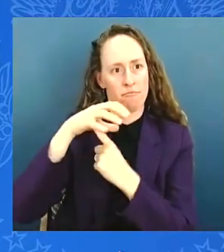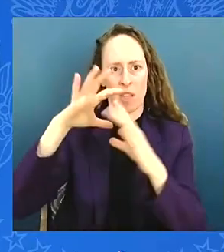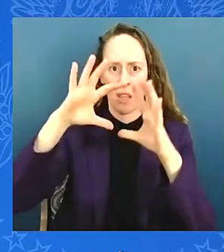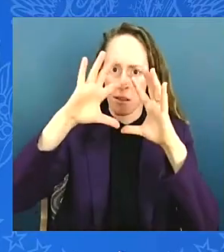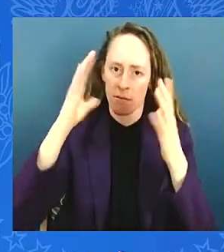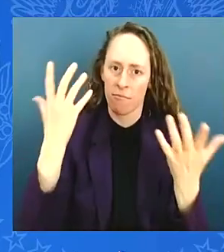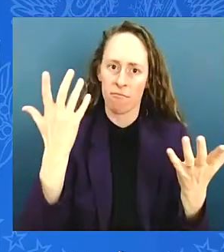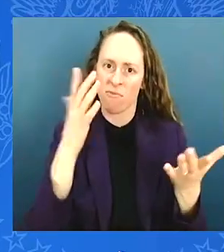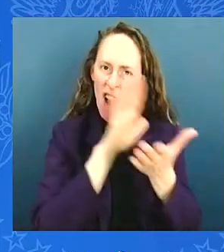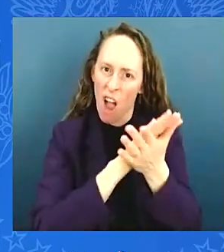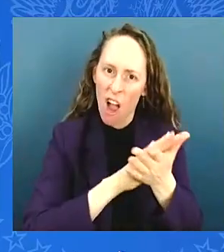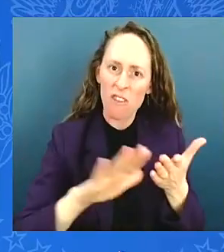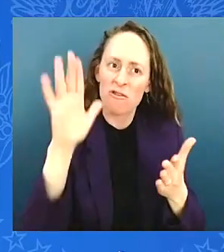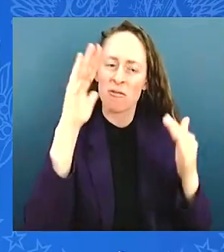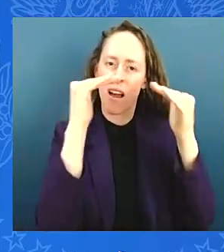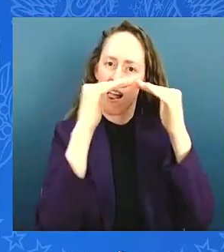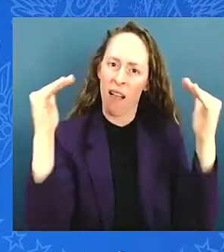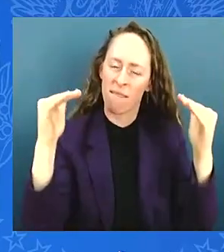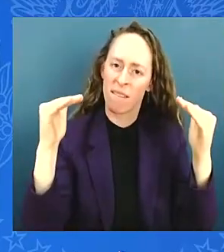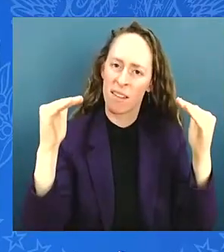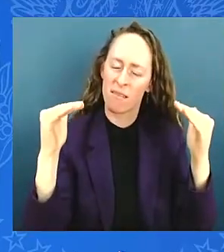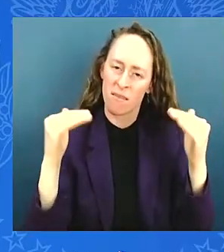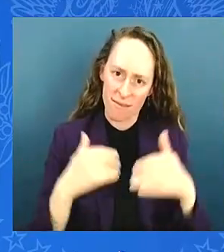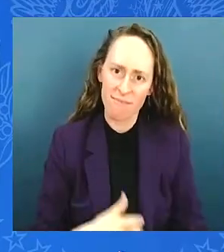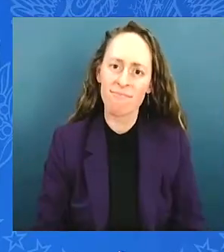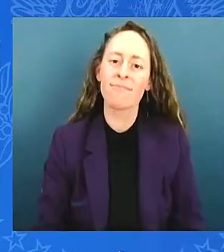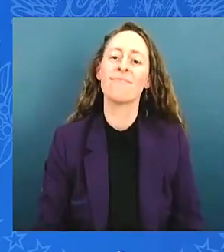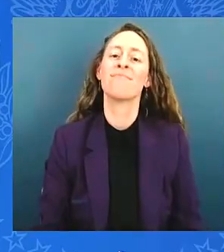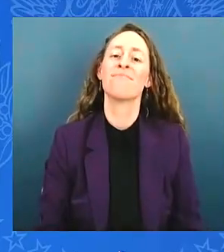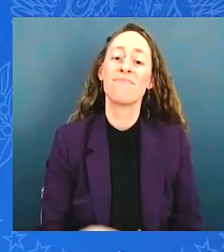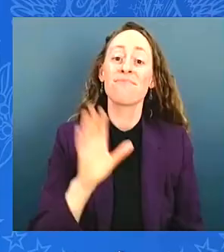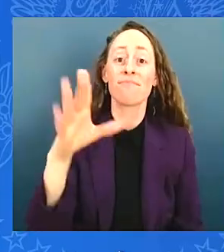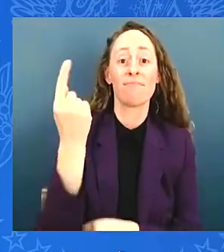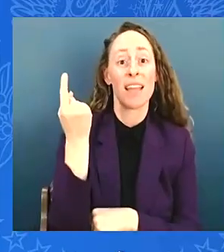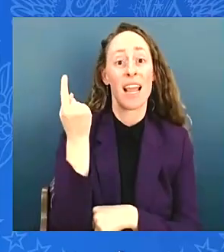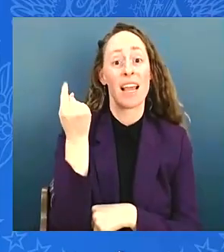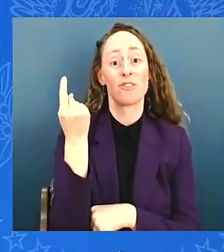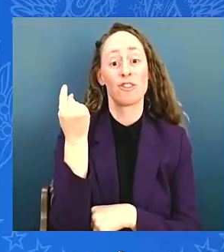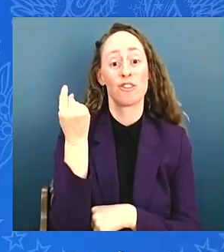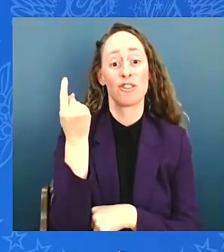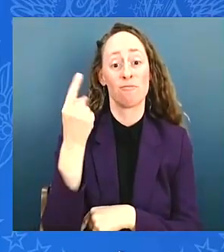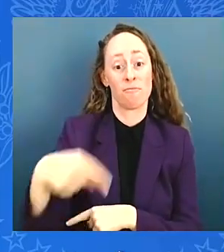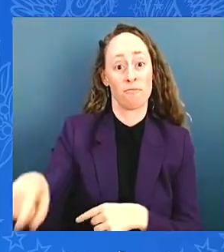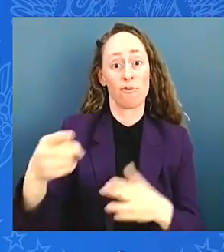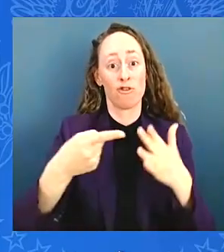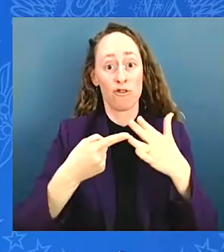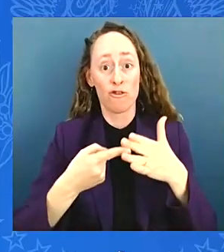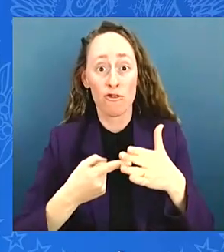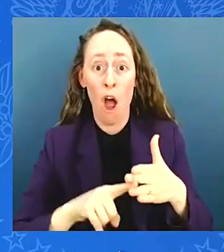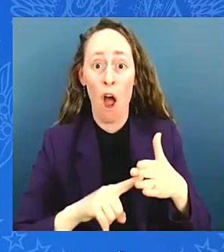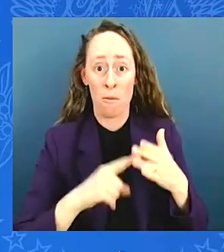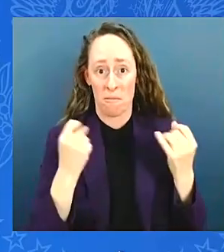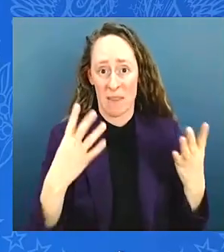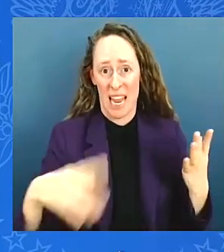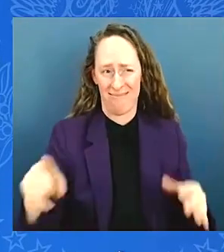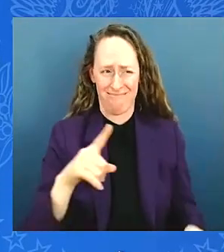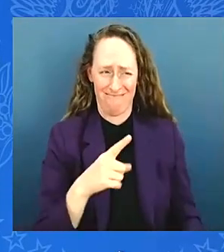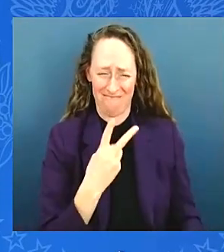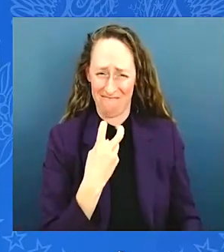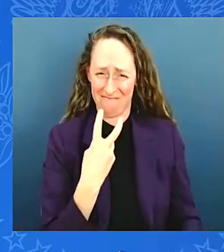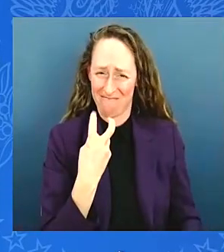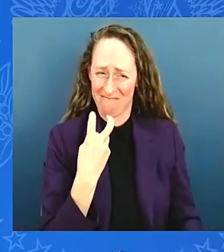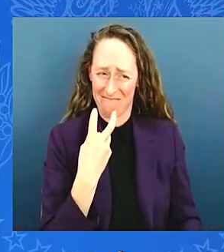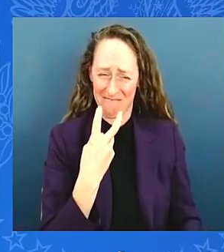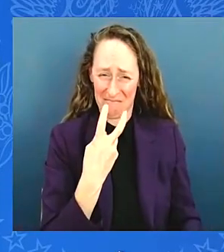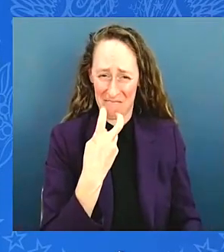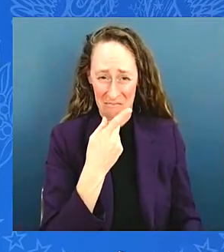Last year, you started underestimated. The only thing is, you only lost 3-star players the previous season in the NBA. People questioned whether or